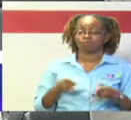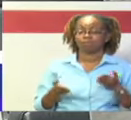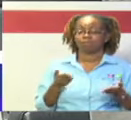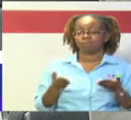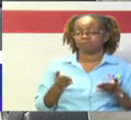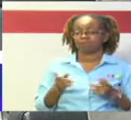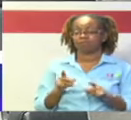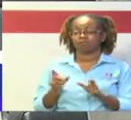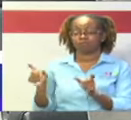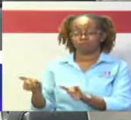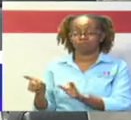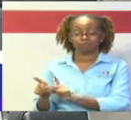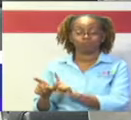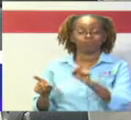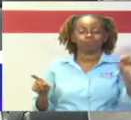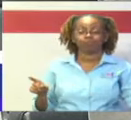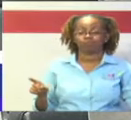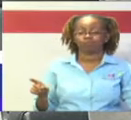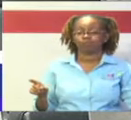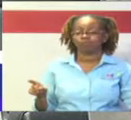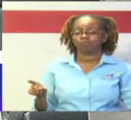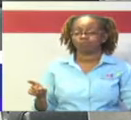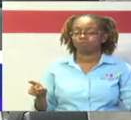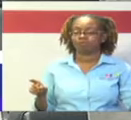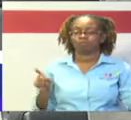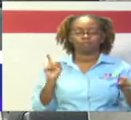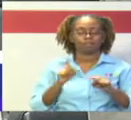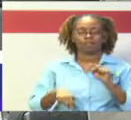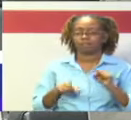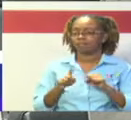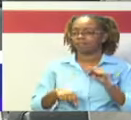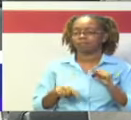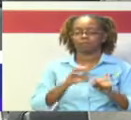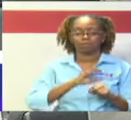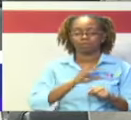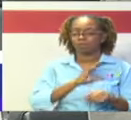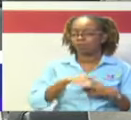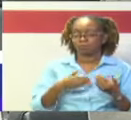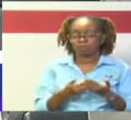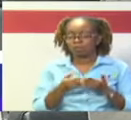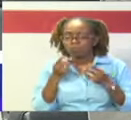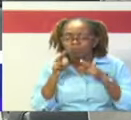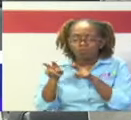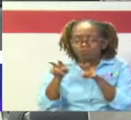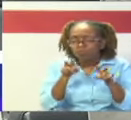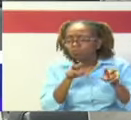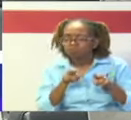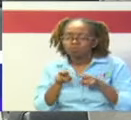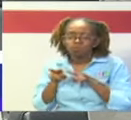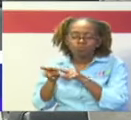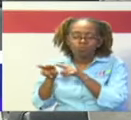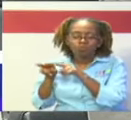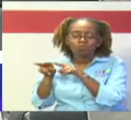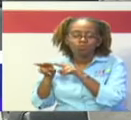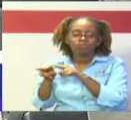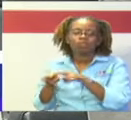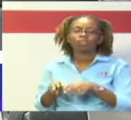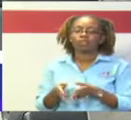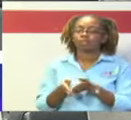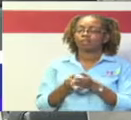breach, but you can't police everybody, and we expect grown adults to police themselves, especially with something